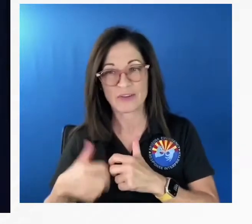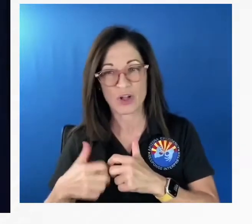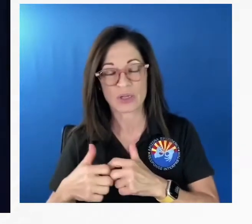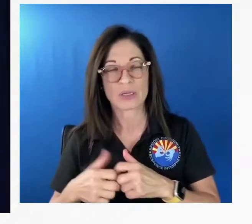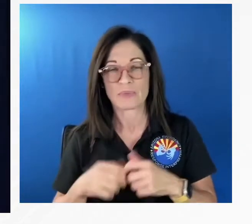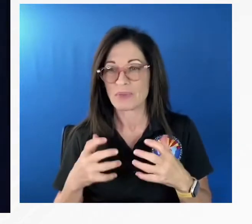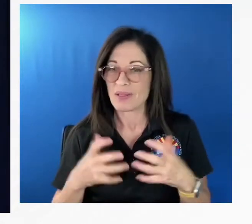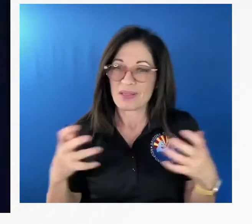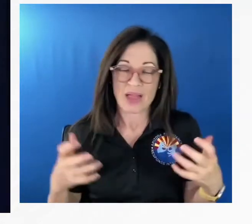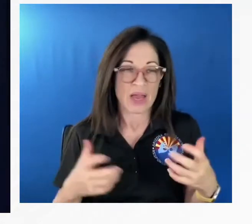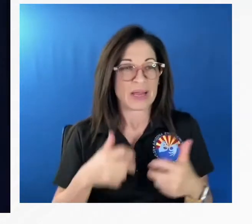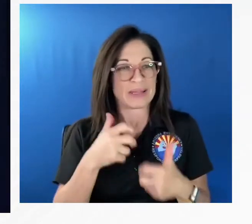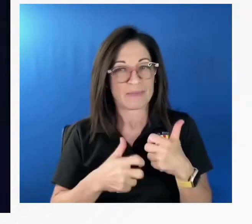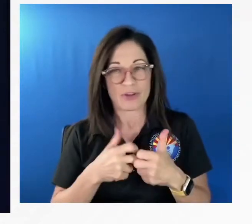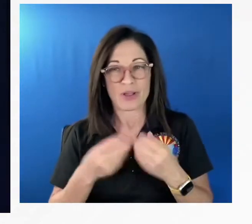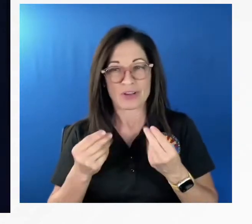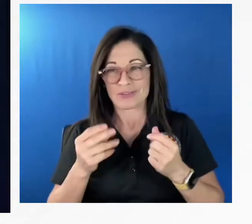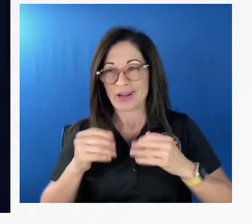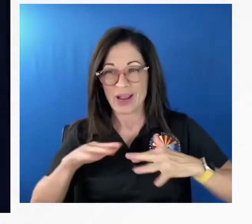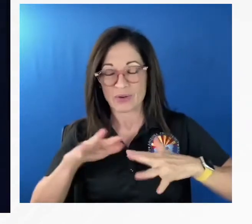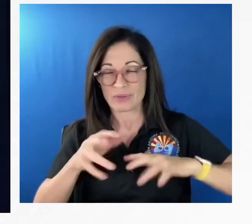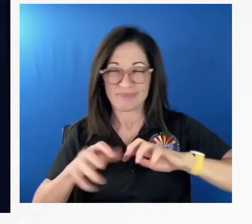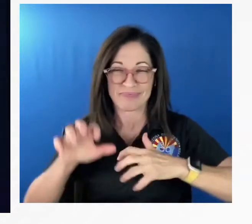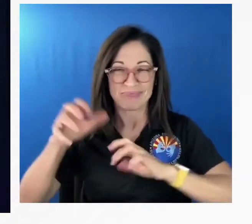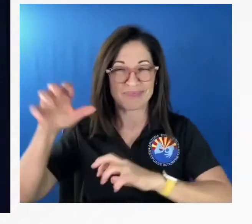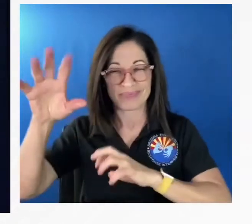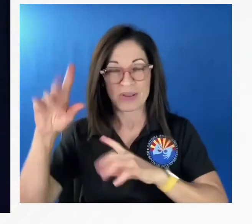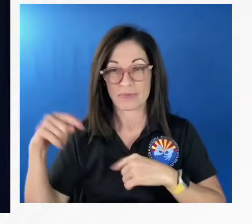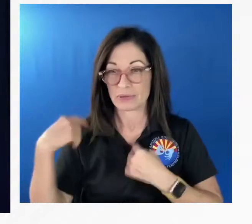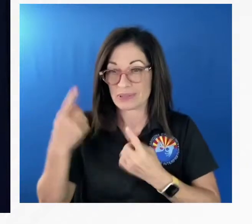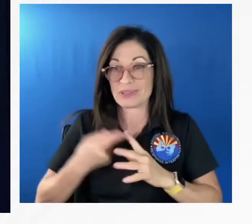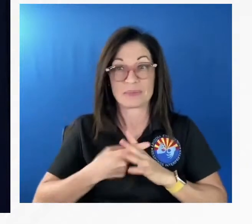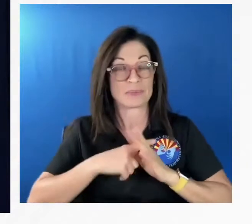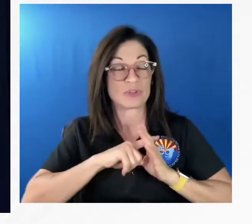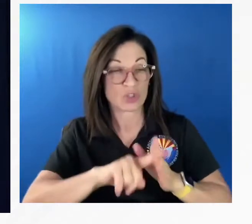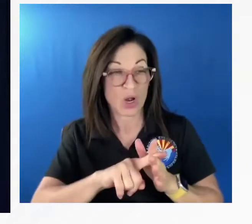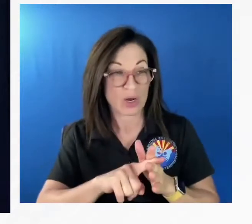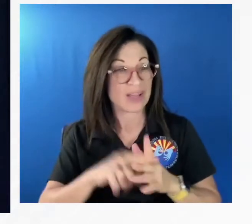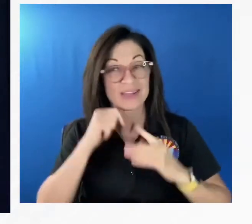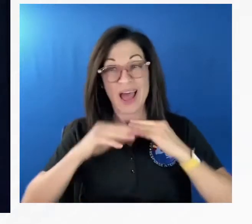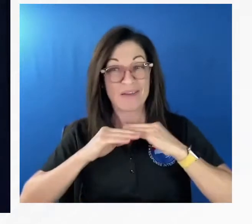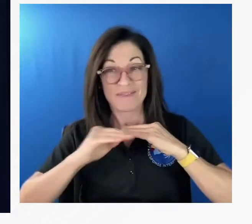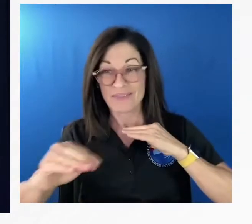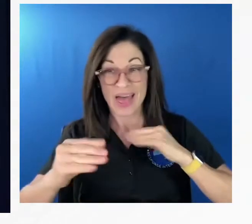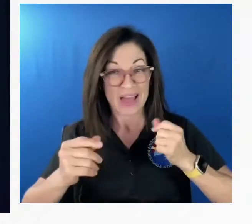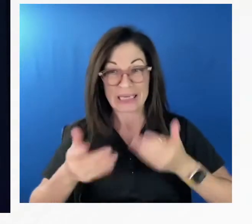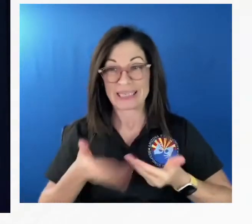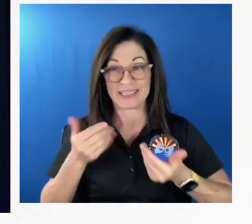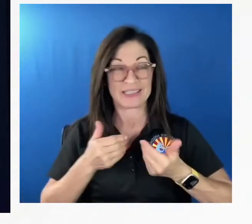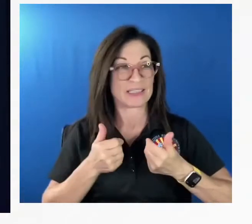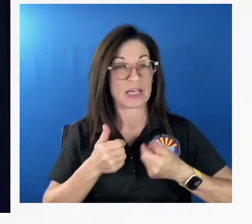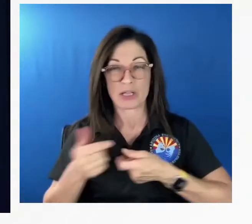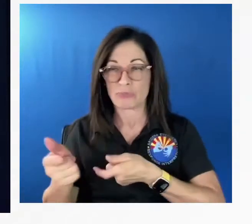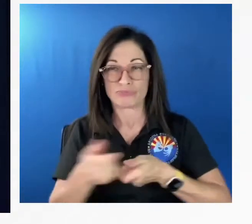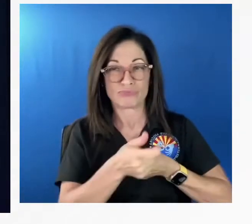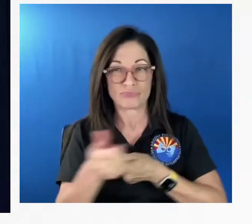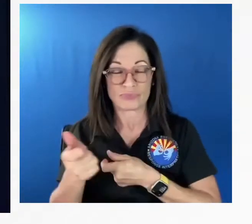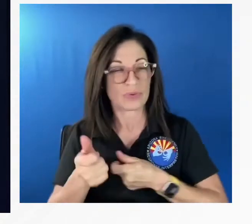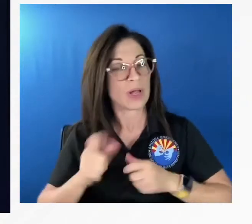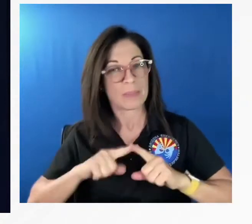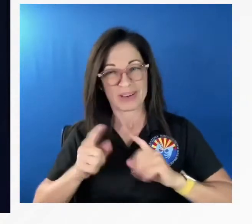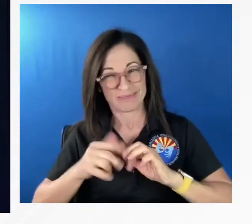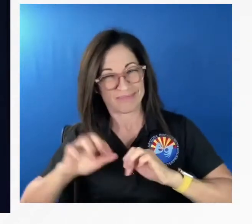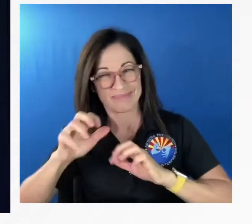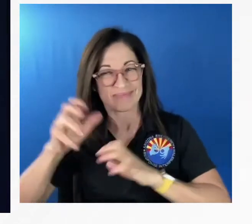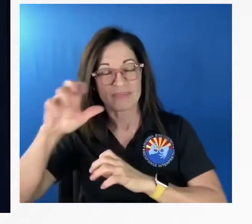the beginning, and this is a really tough ridge to try to contain fire, and